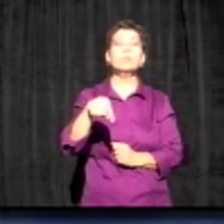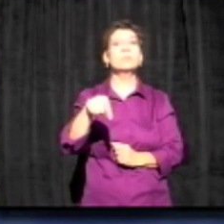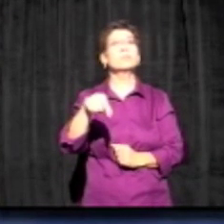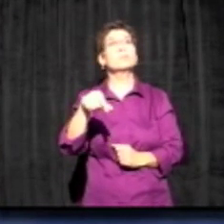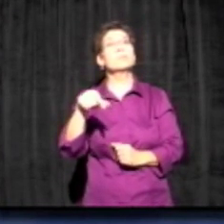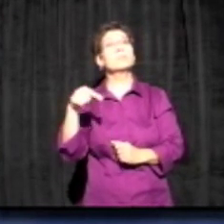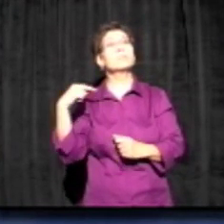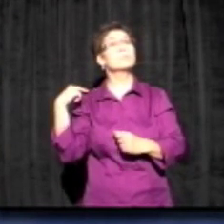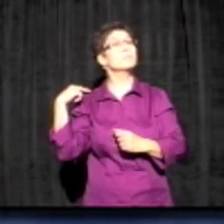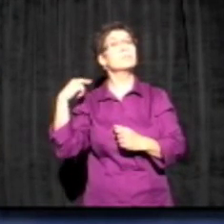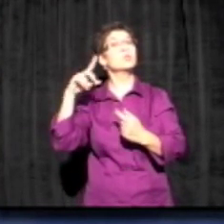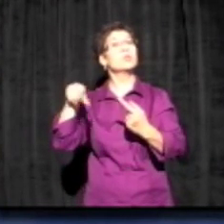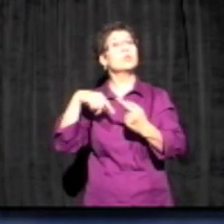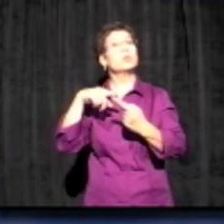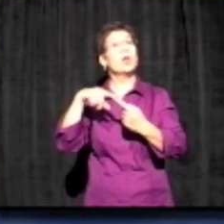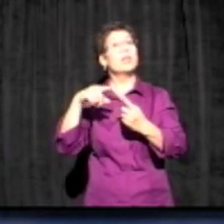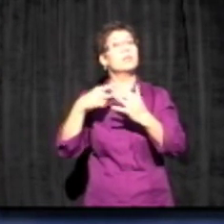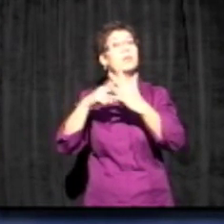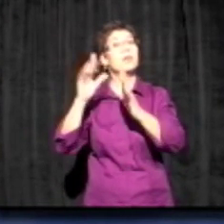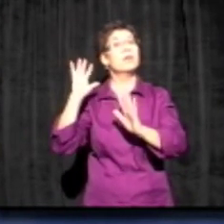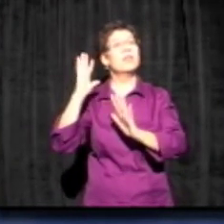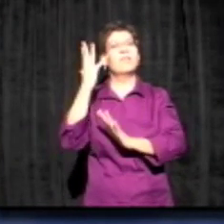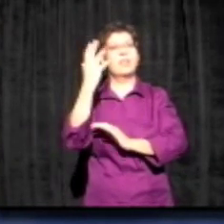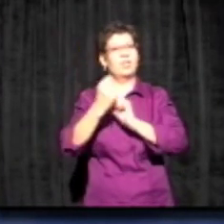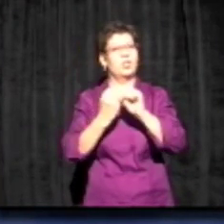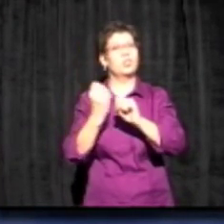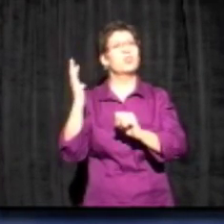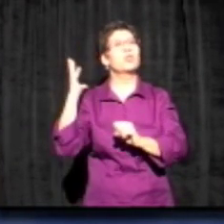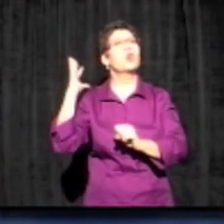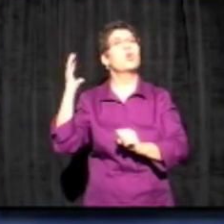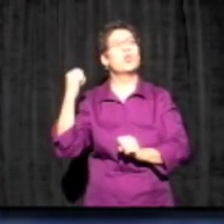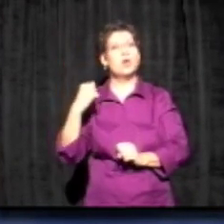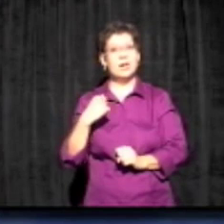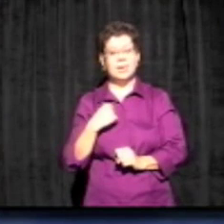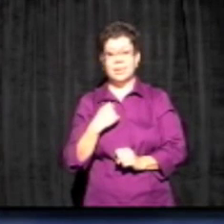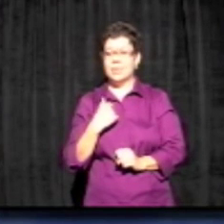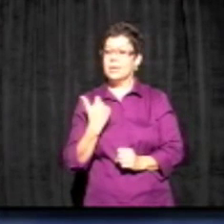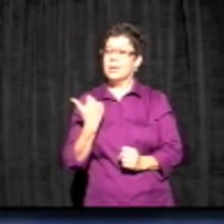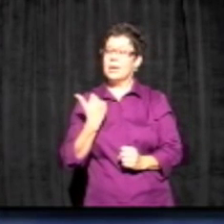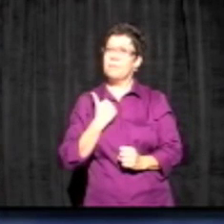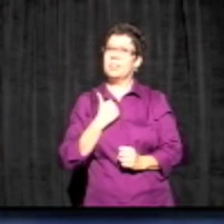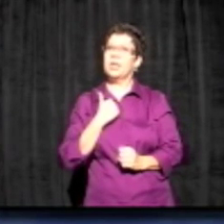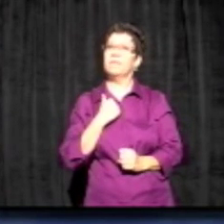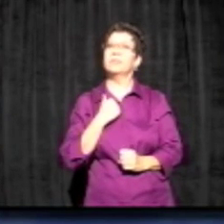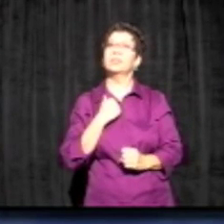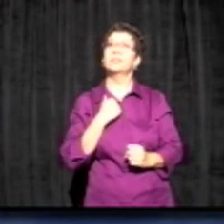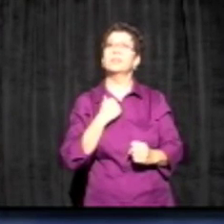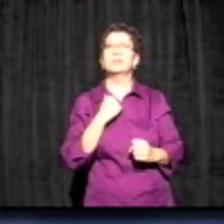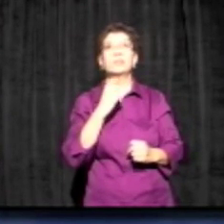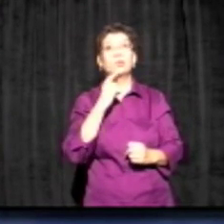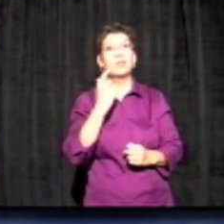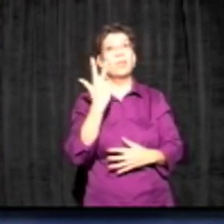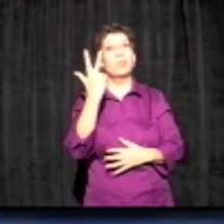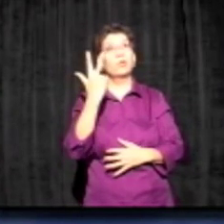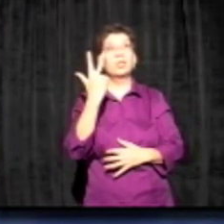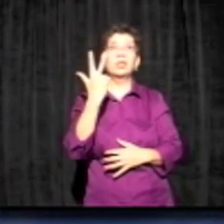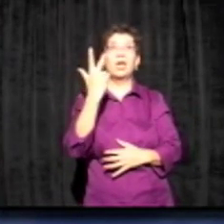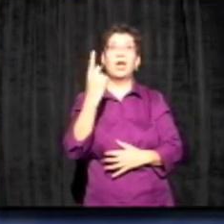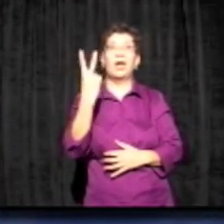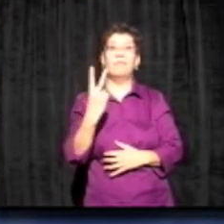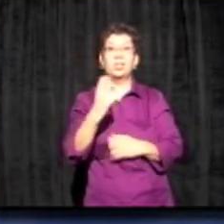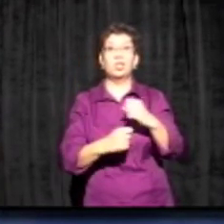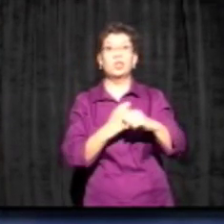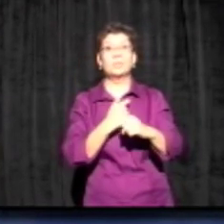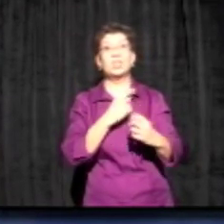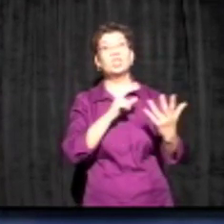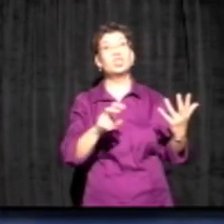This journey started about 5 years ago after I completed a circumnavigation of the globe for 3.5 years with my wife